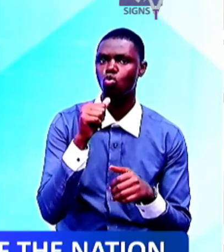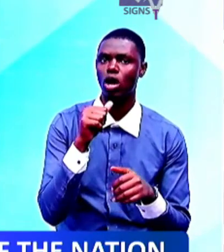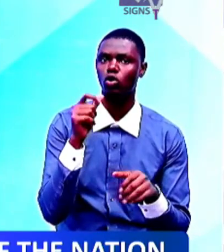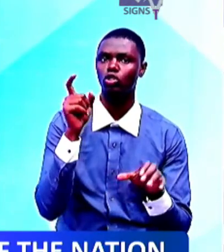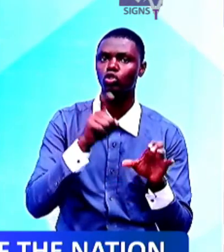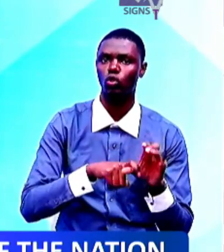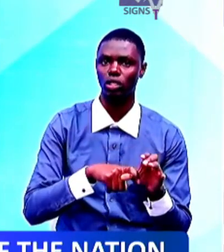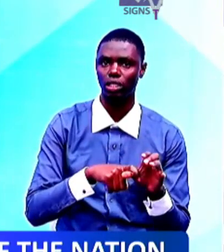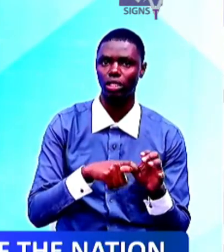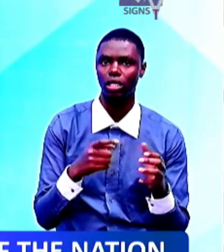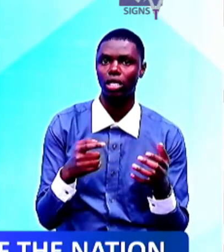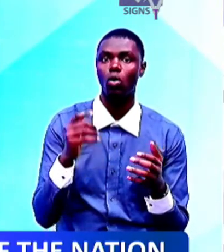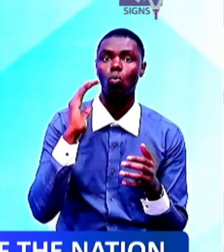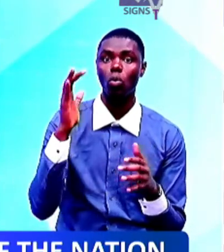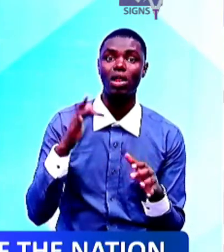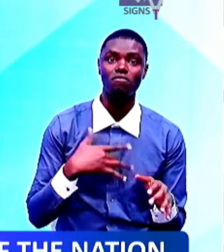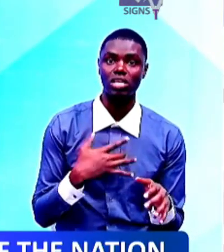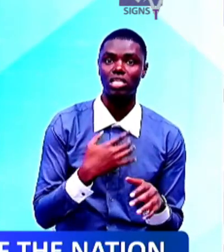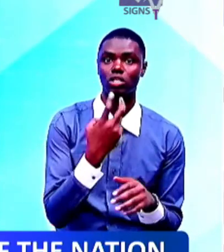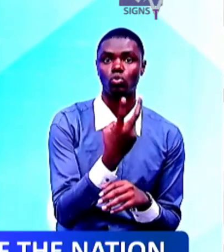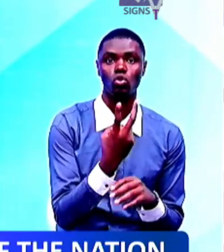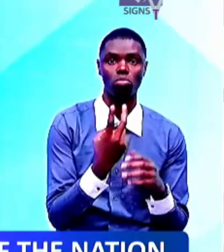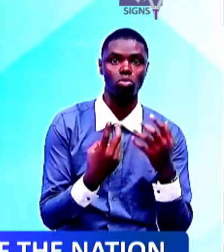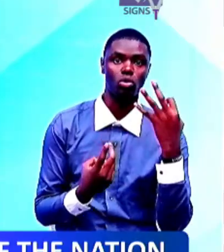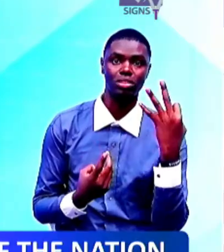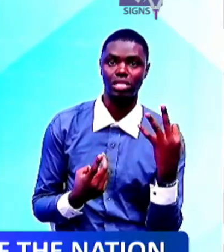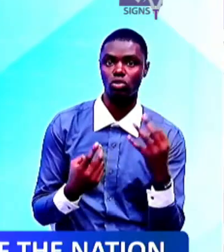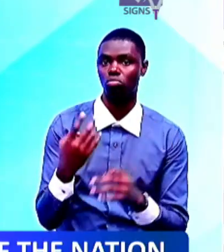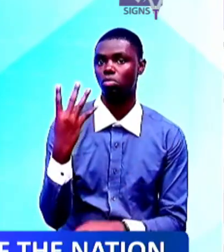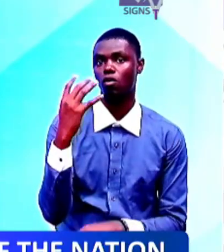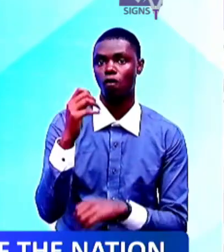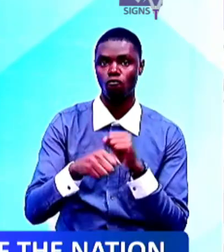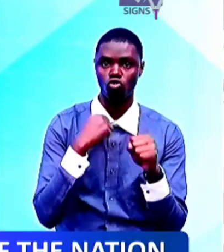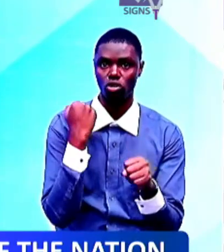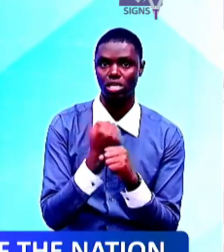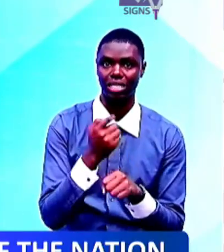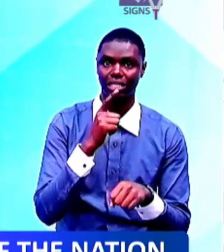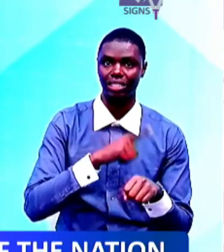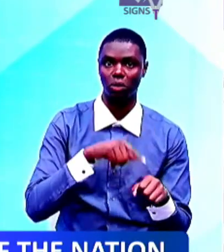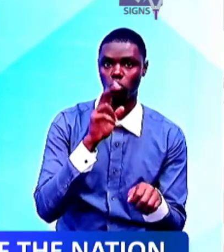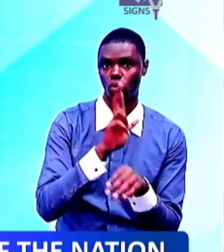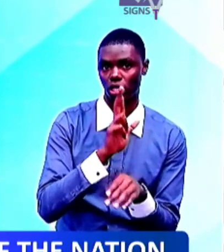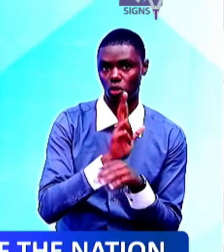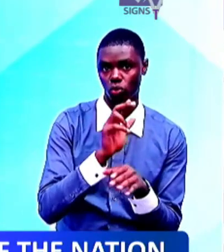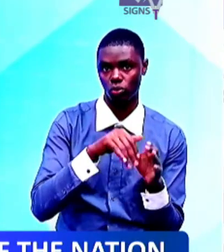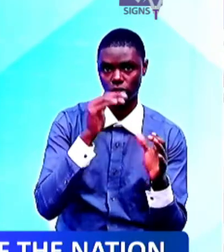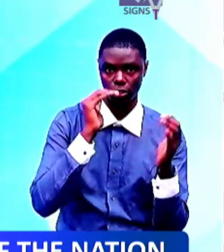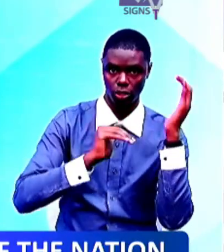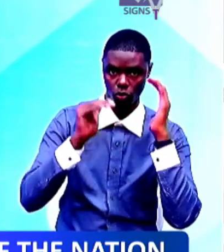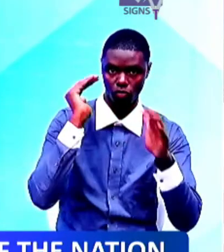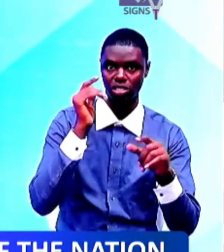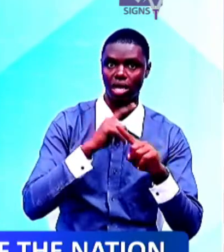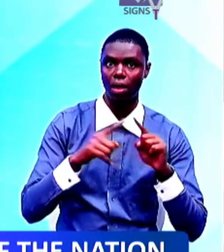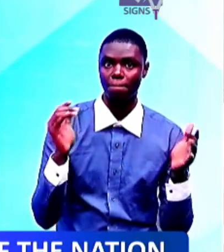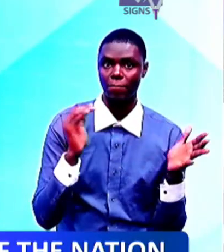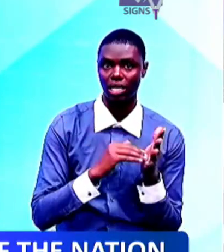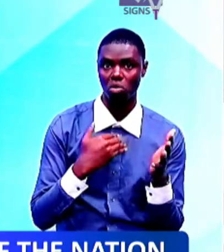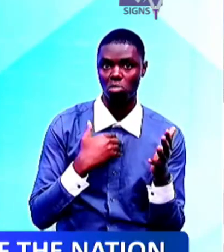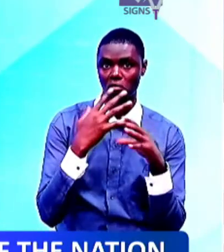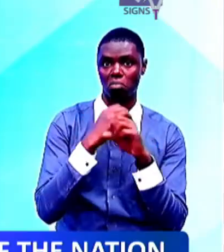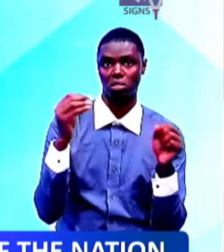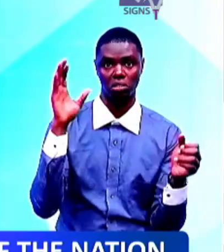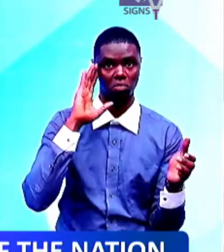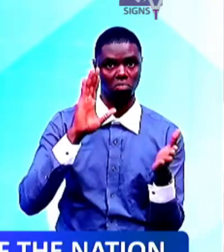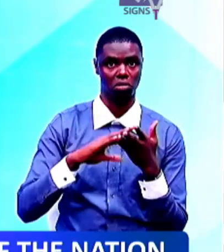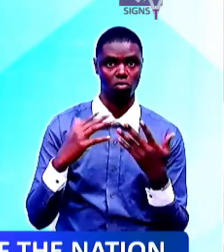feel it 2 years, 3 years from now, or 4 years from now, the time that they would have spent in university. But then we have a president who believes